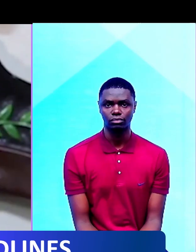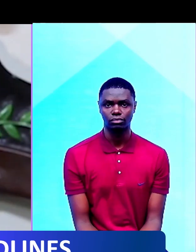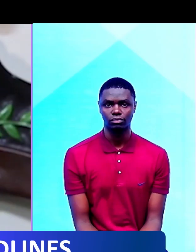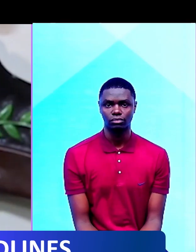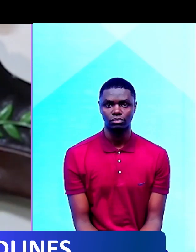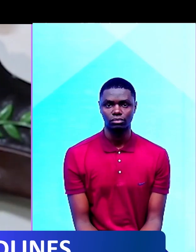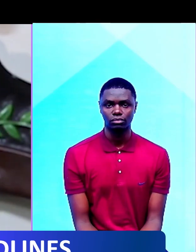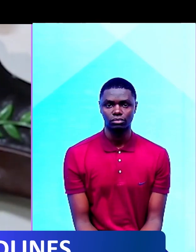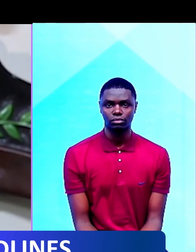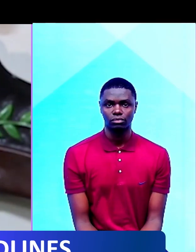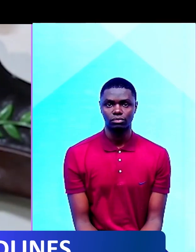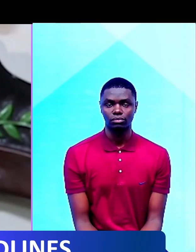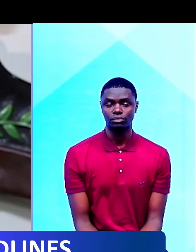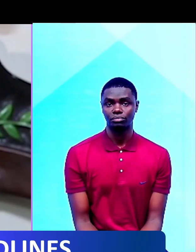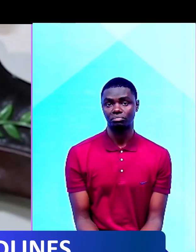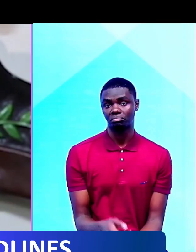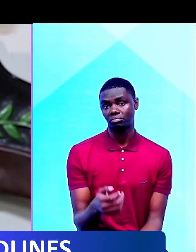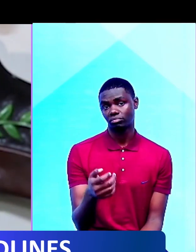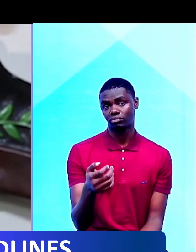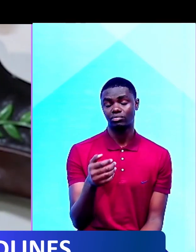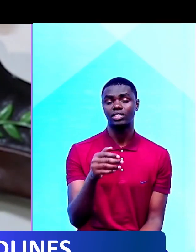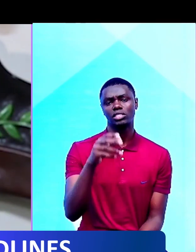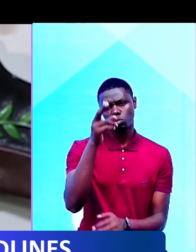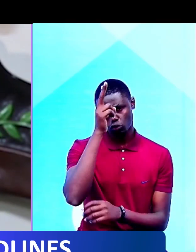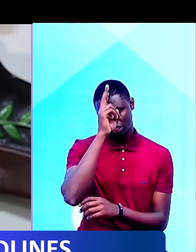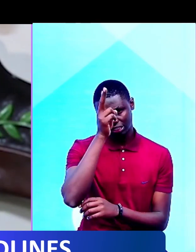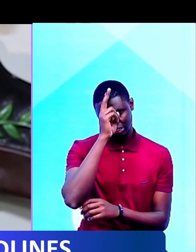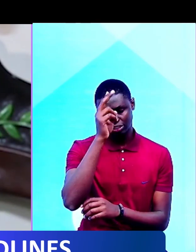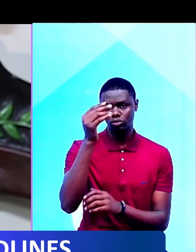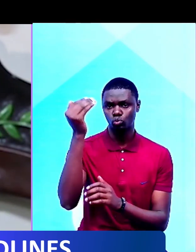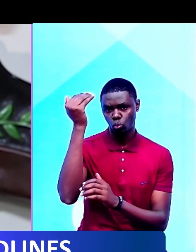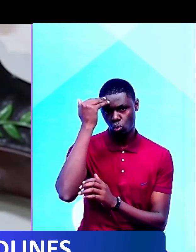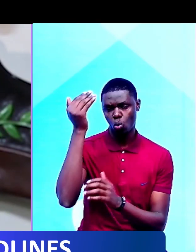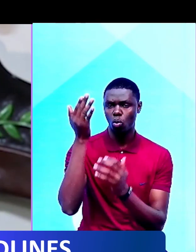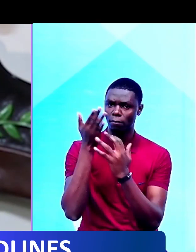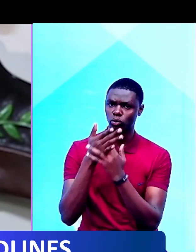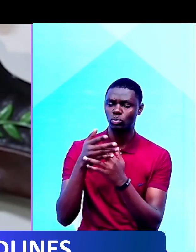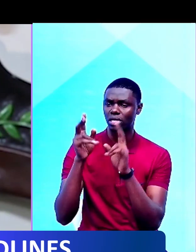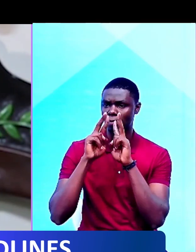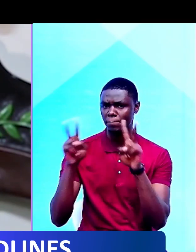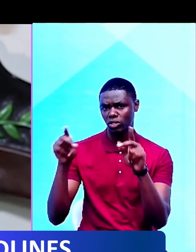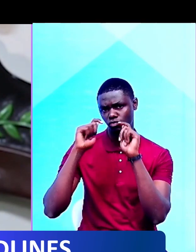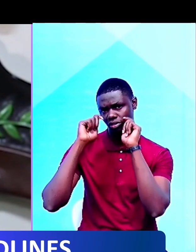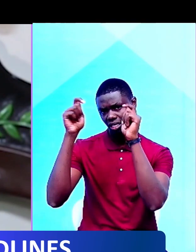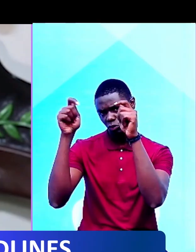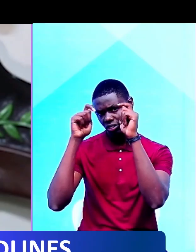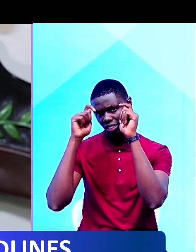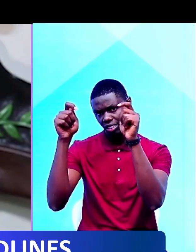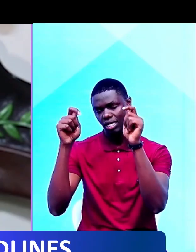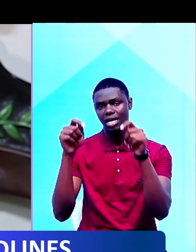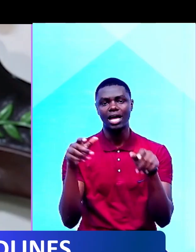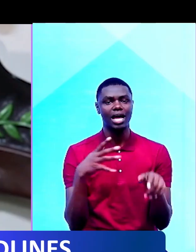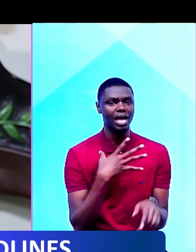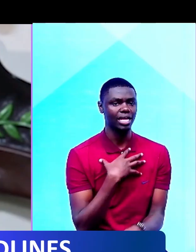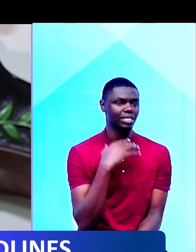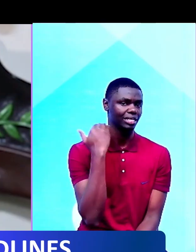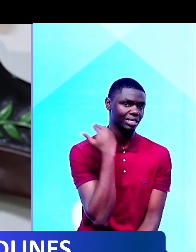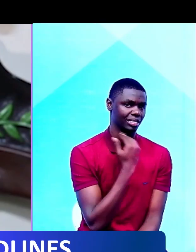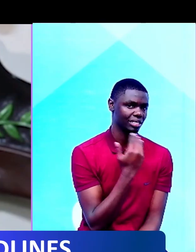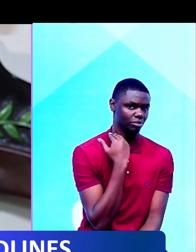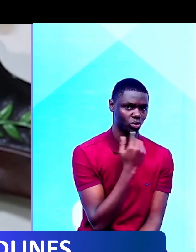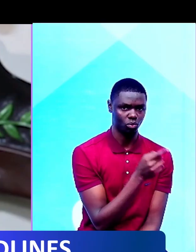It is also incumbent upon the police to distinguish between peaceful demonstrators and criminal